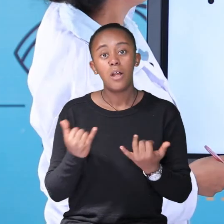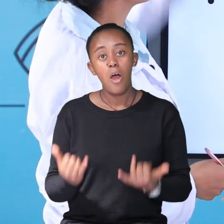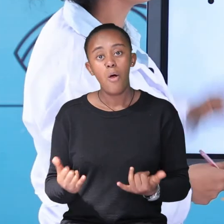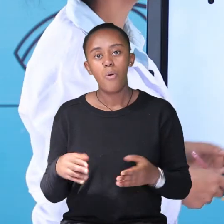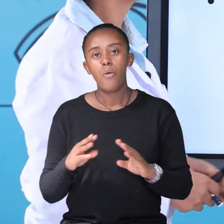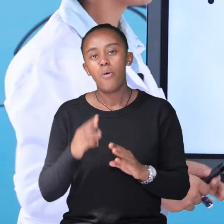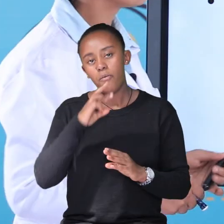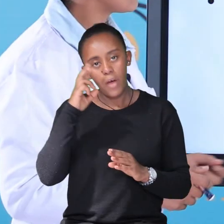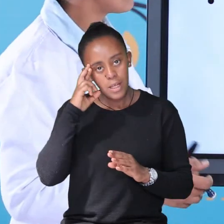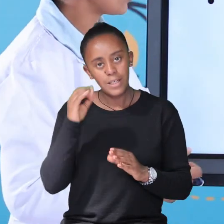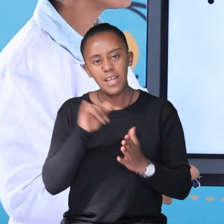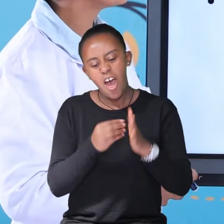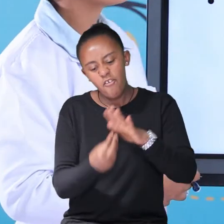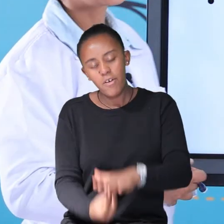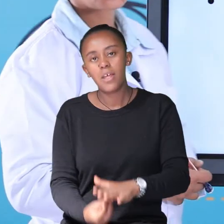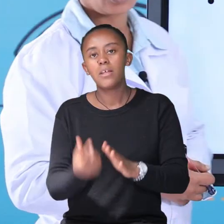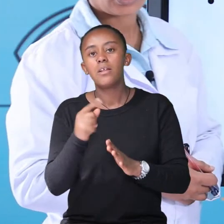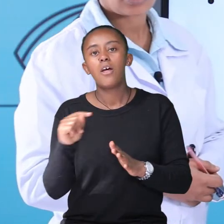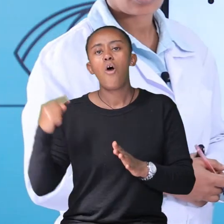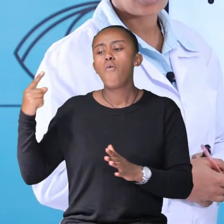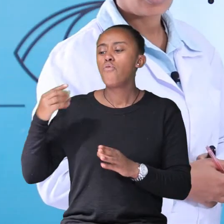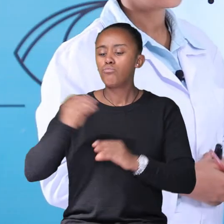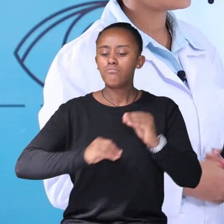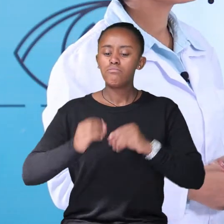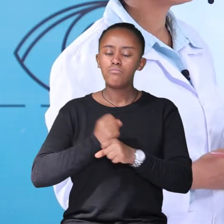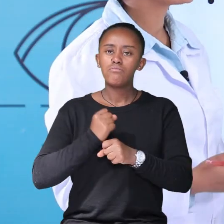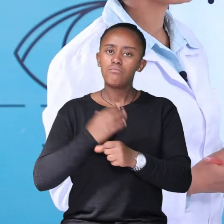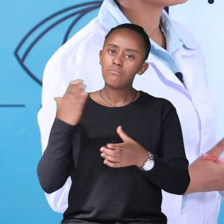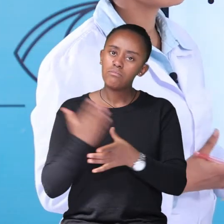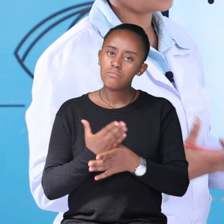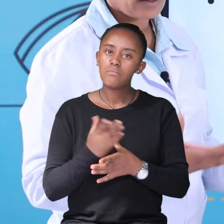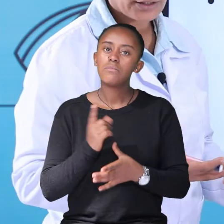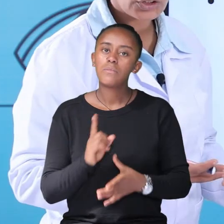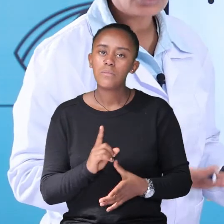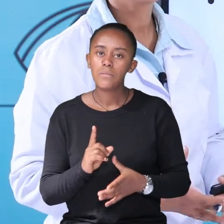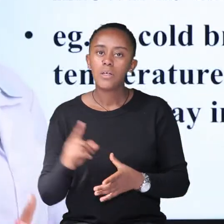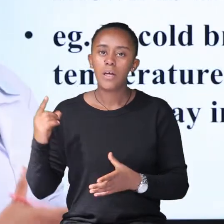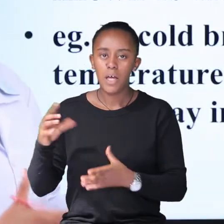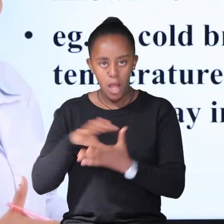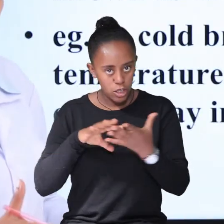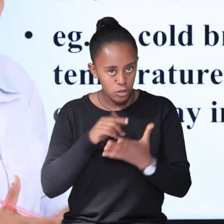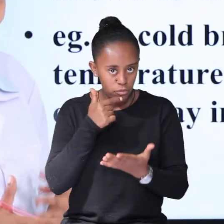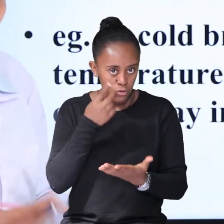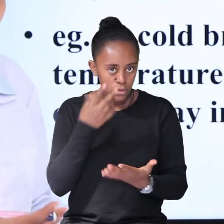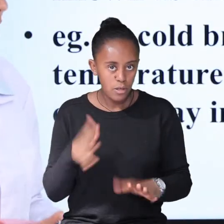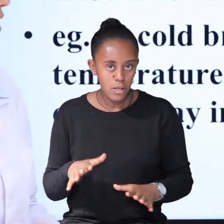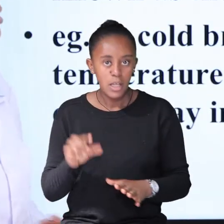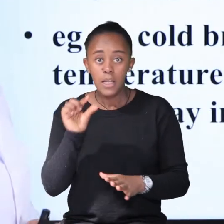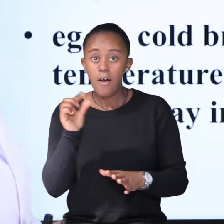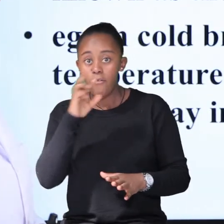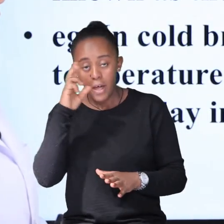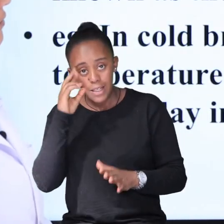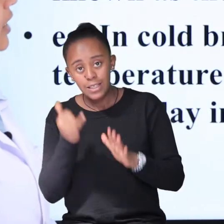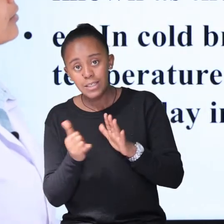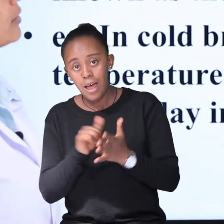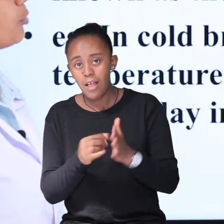the factors that affect photosynthesis. Since photosynthesis is a reaction, there must be some factors